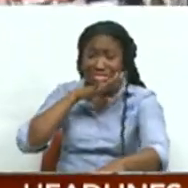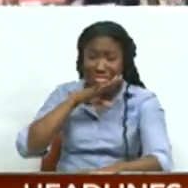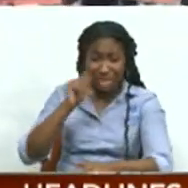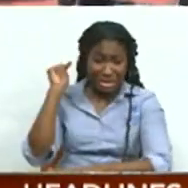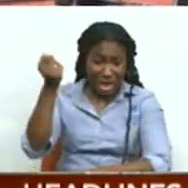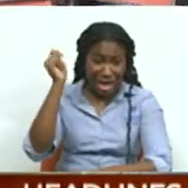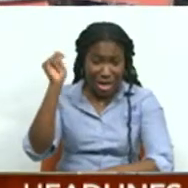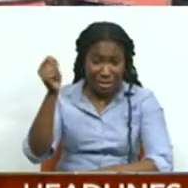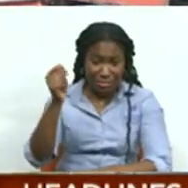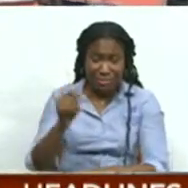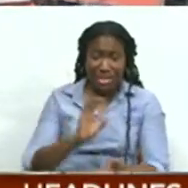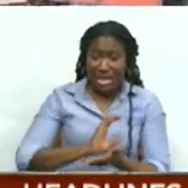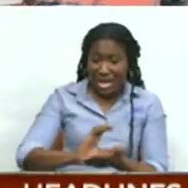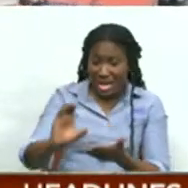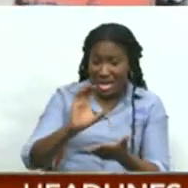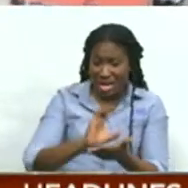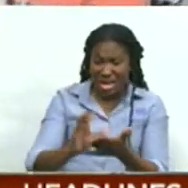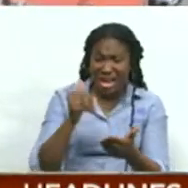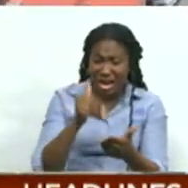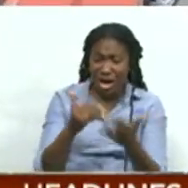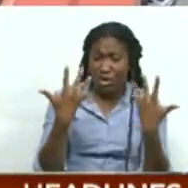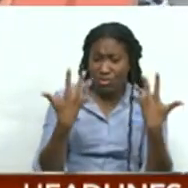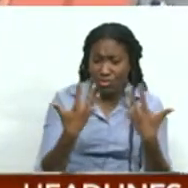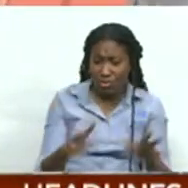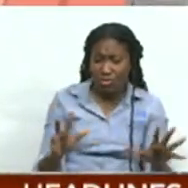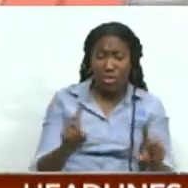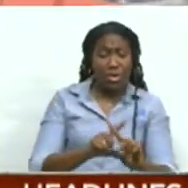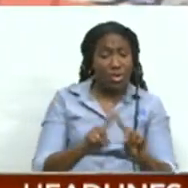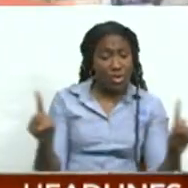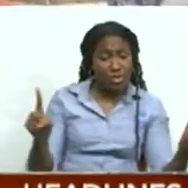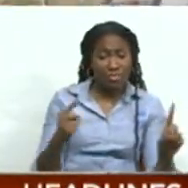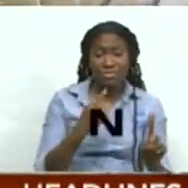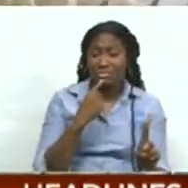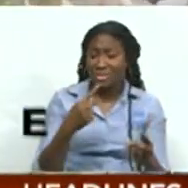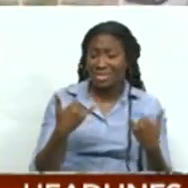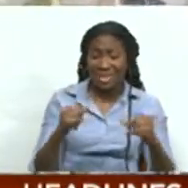than 90% complete, Augustin tells the media they still have a long way to go.